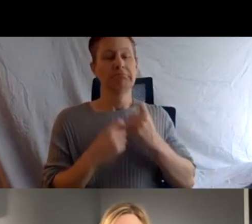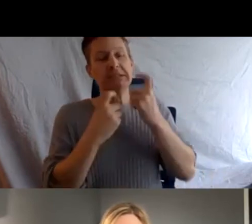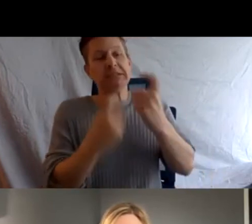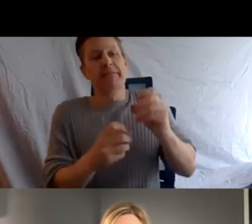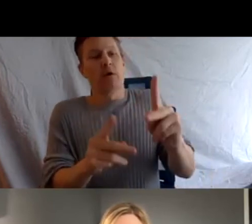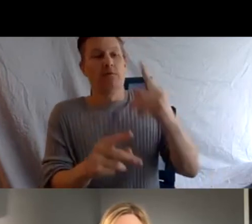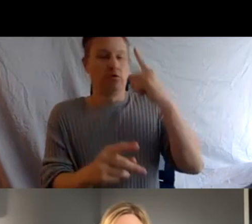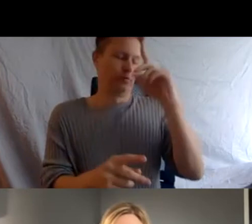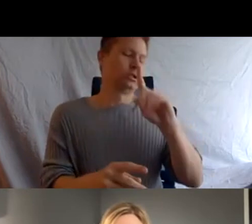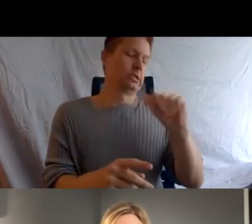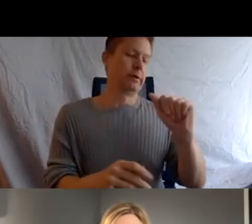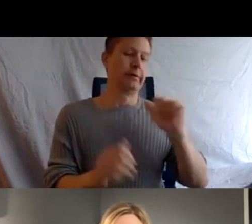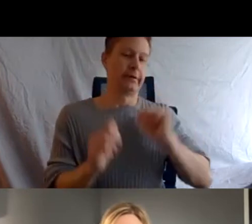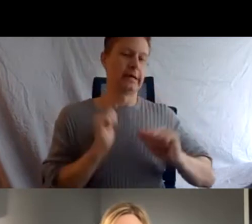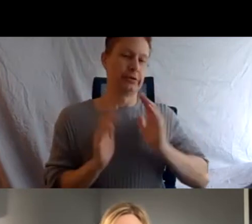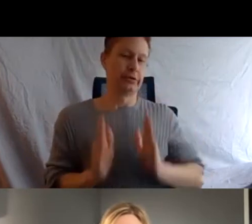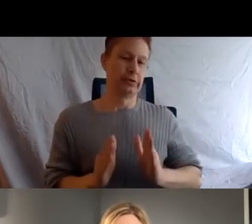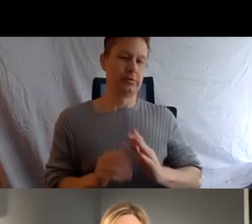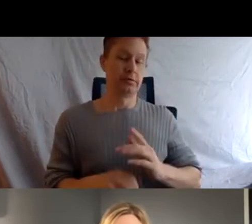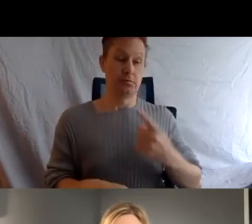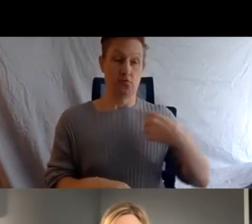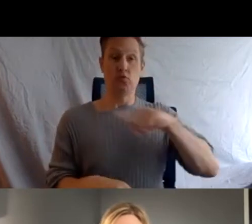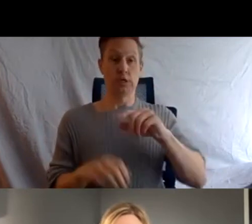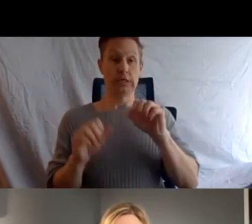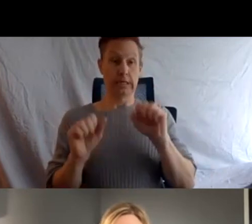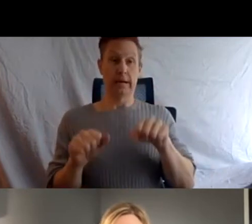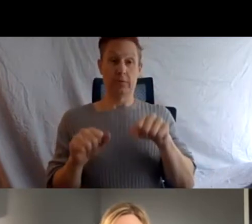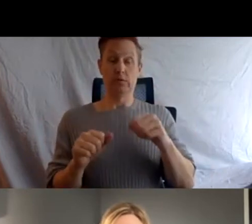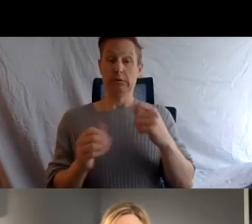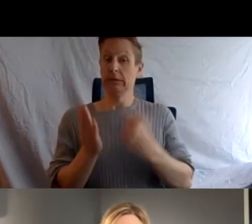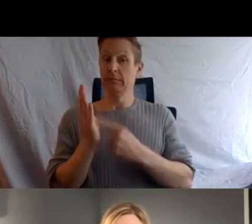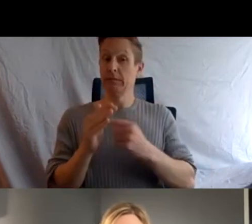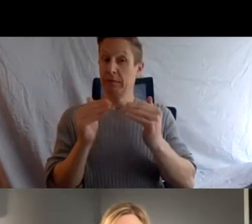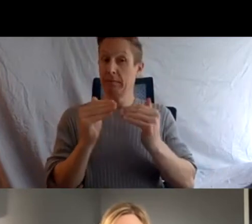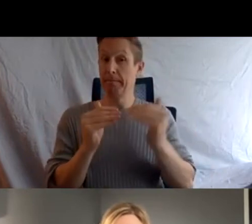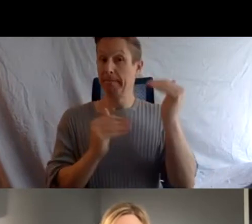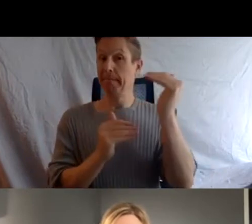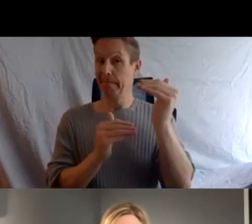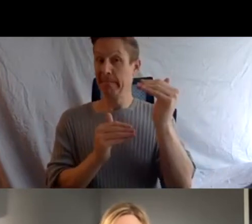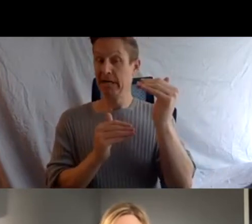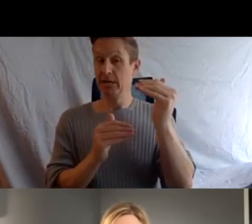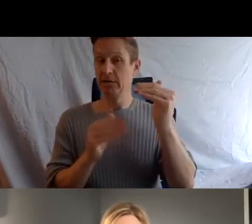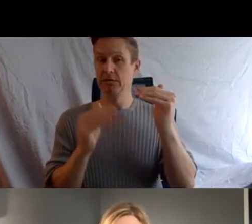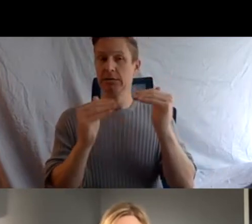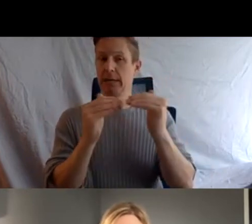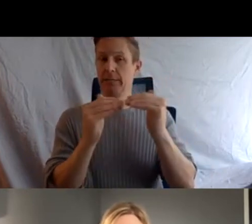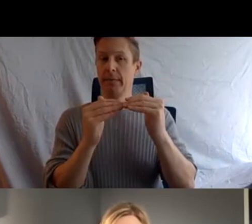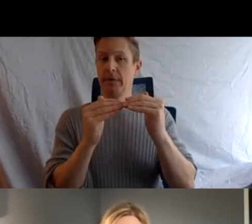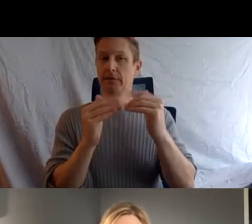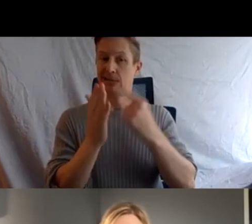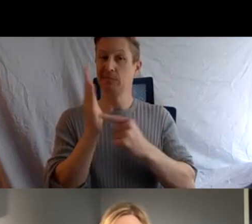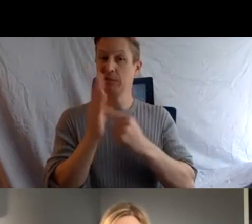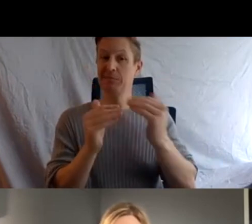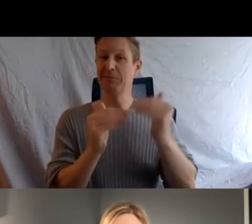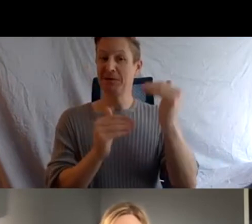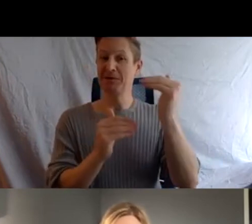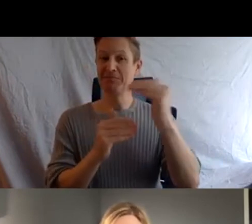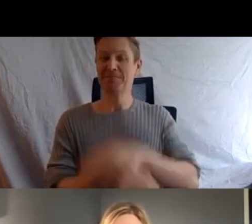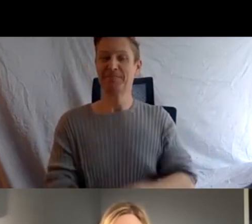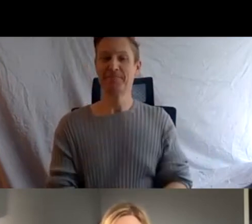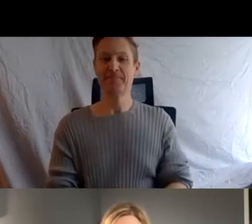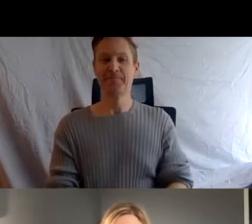you said, we're capable of doing it better, the same, if not better. So,